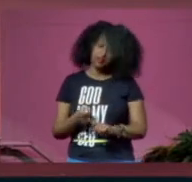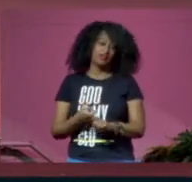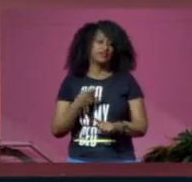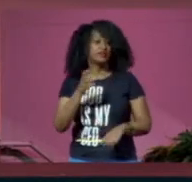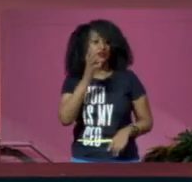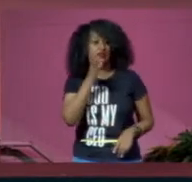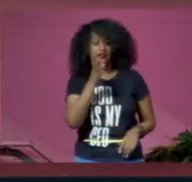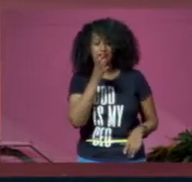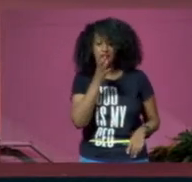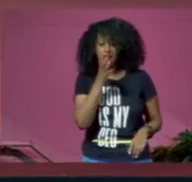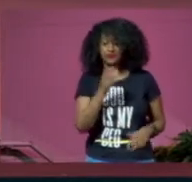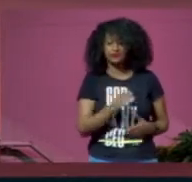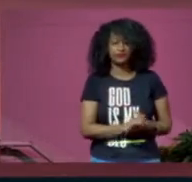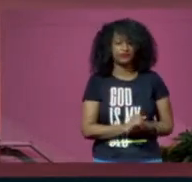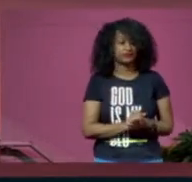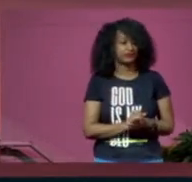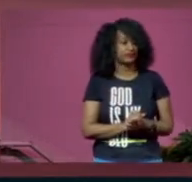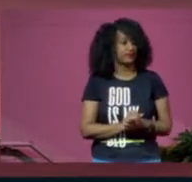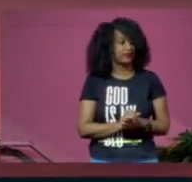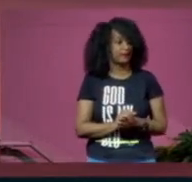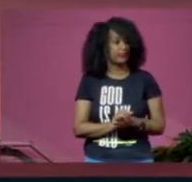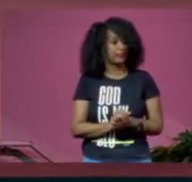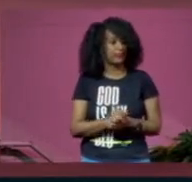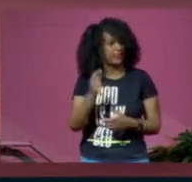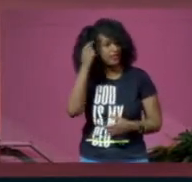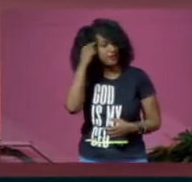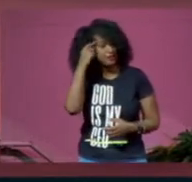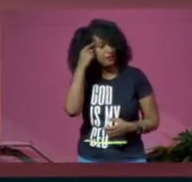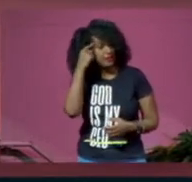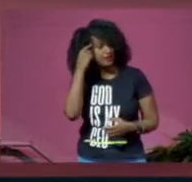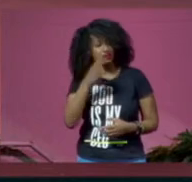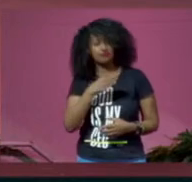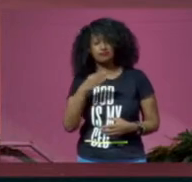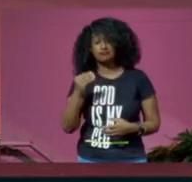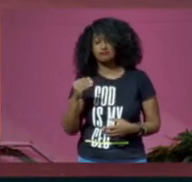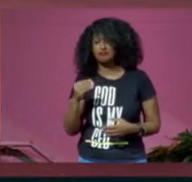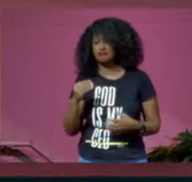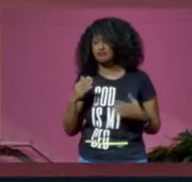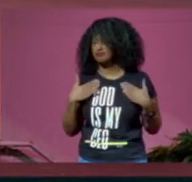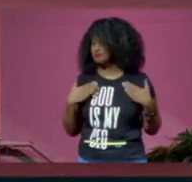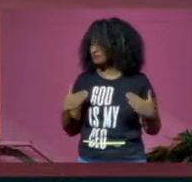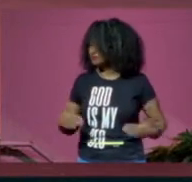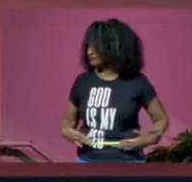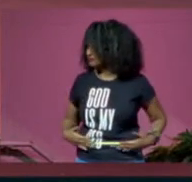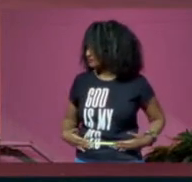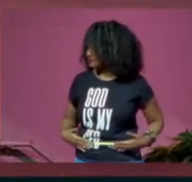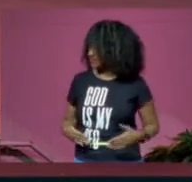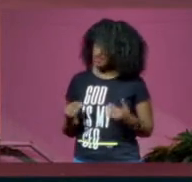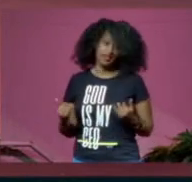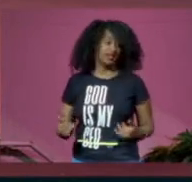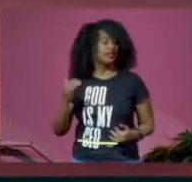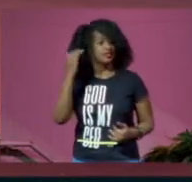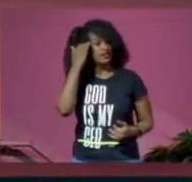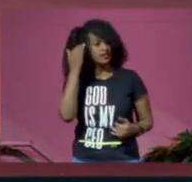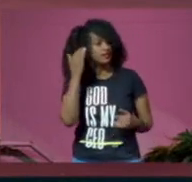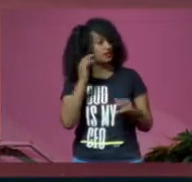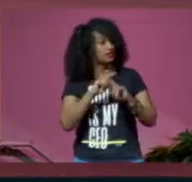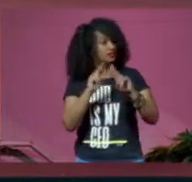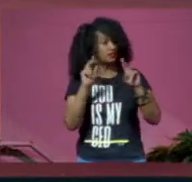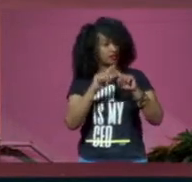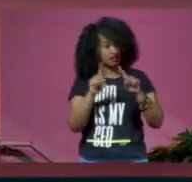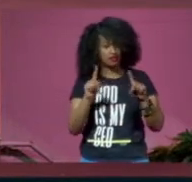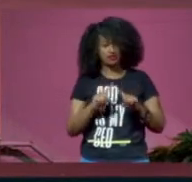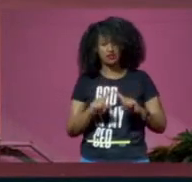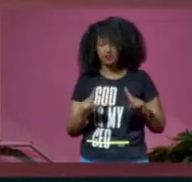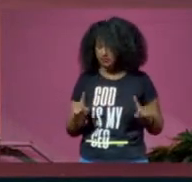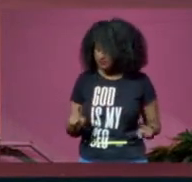mother psychologically and physically. And it is this physiological and psychological differentiation that